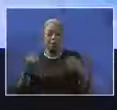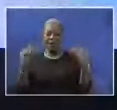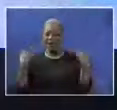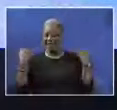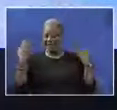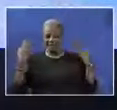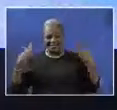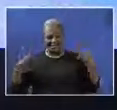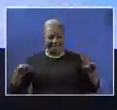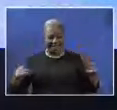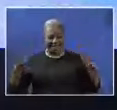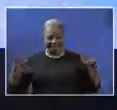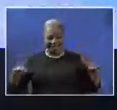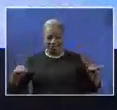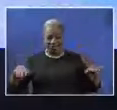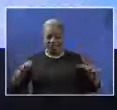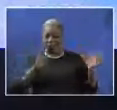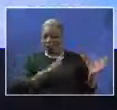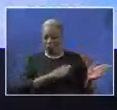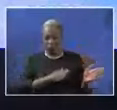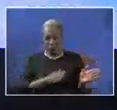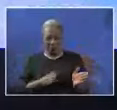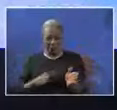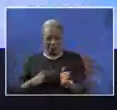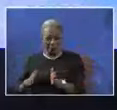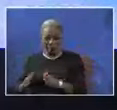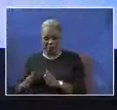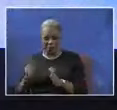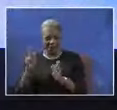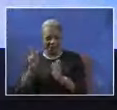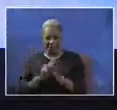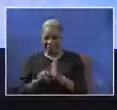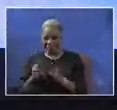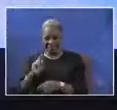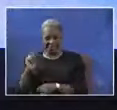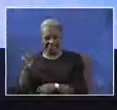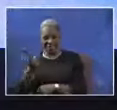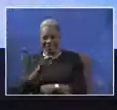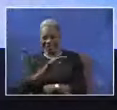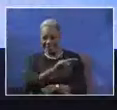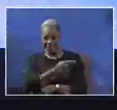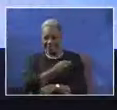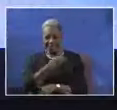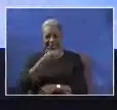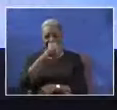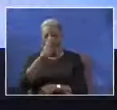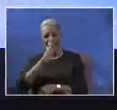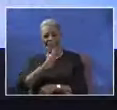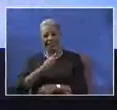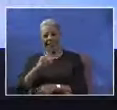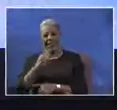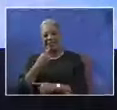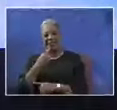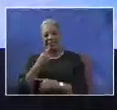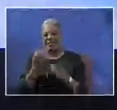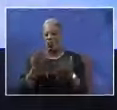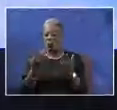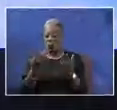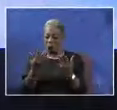getting ready to lower his hand, God said, angel, hold your